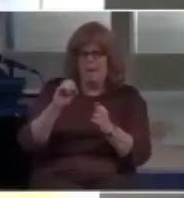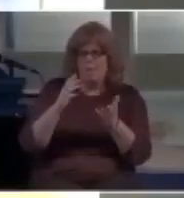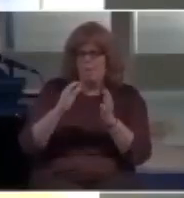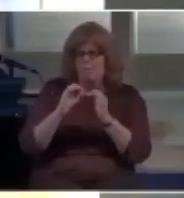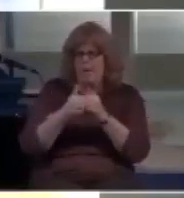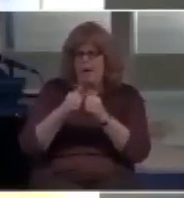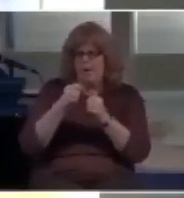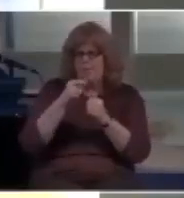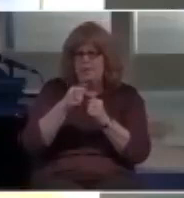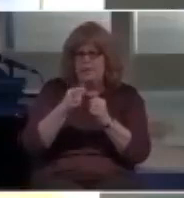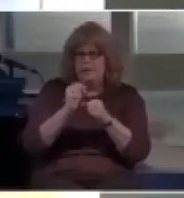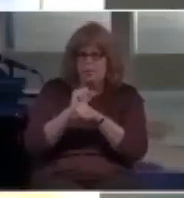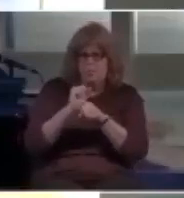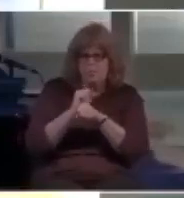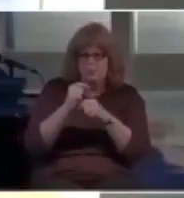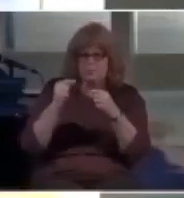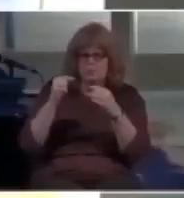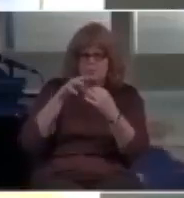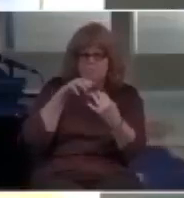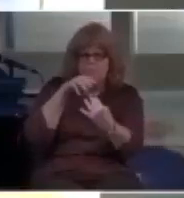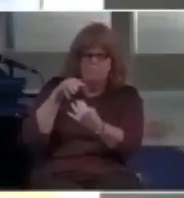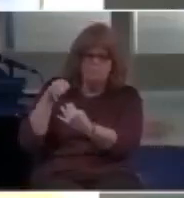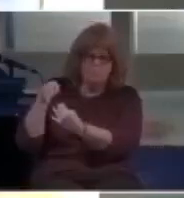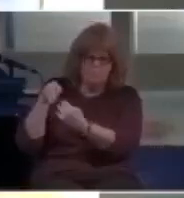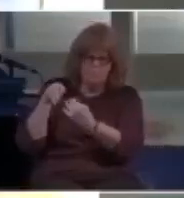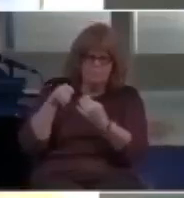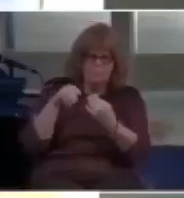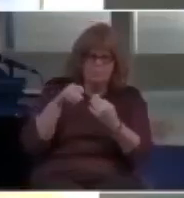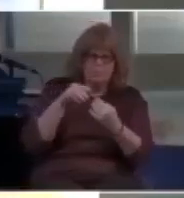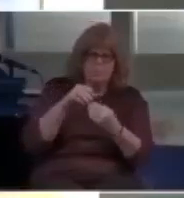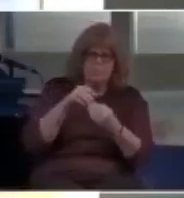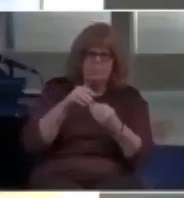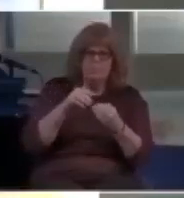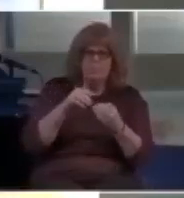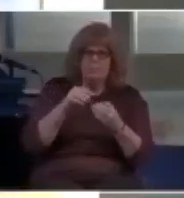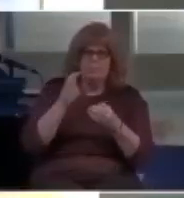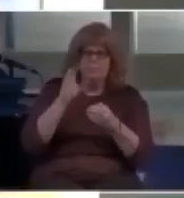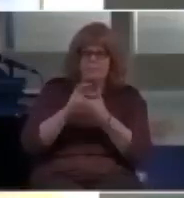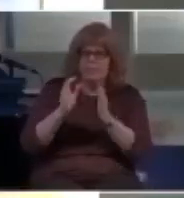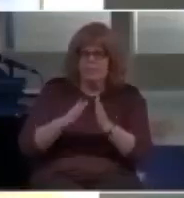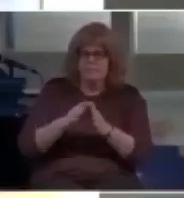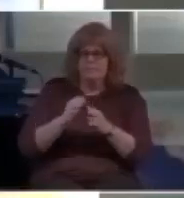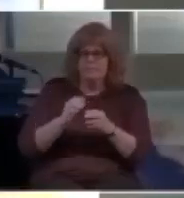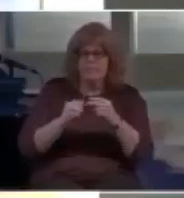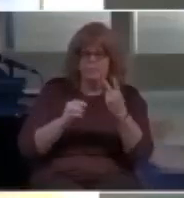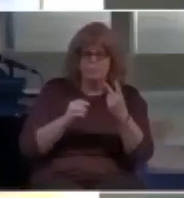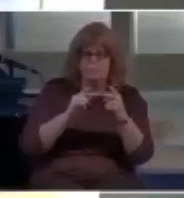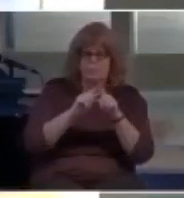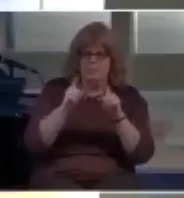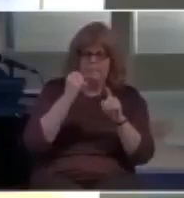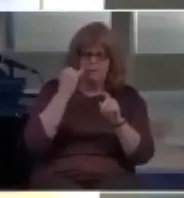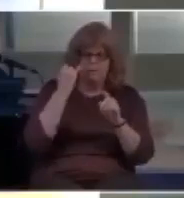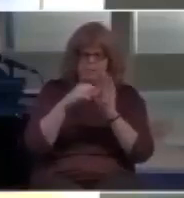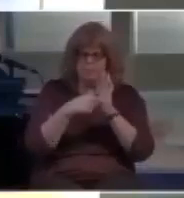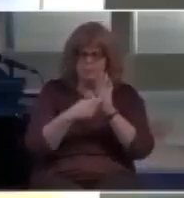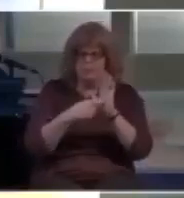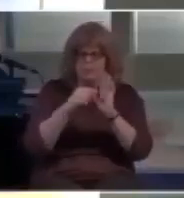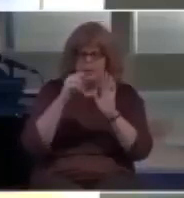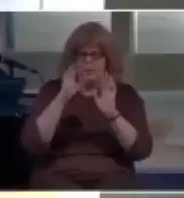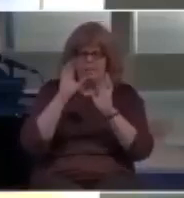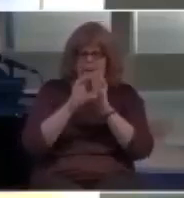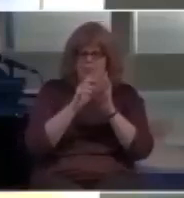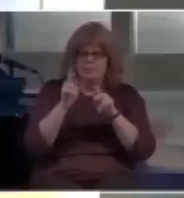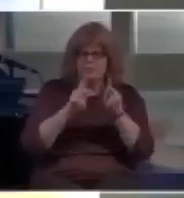going to have two snapshots of people who Satan is going to